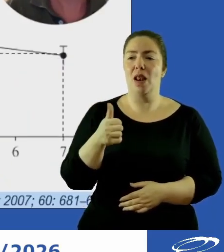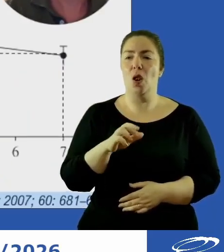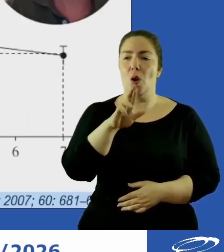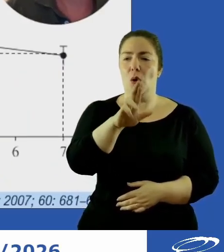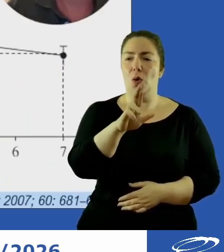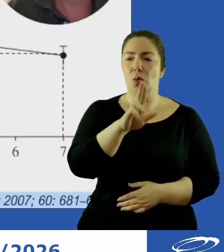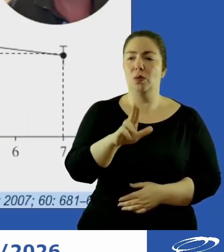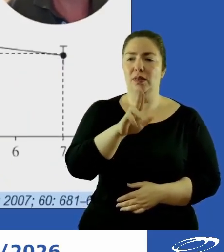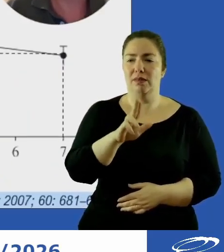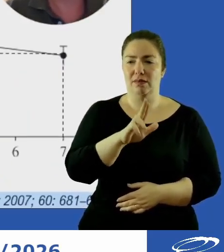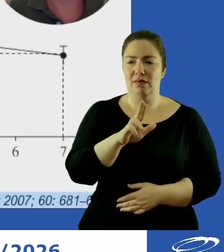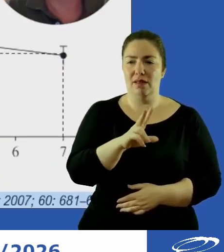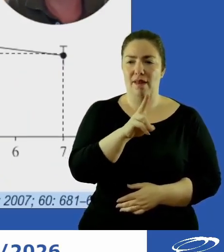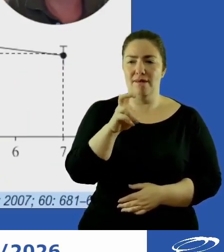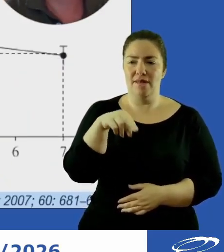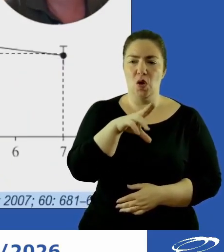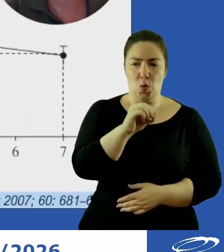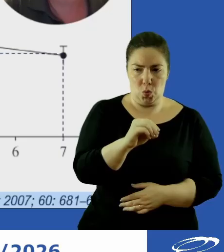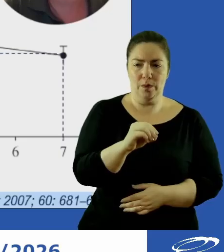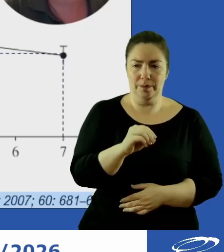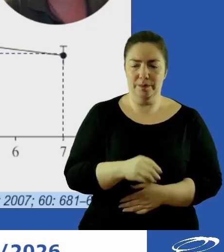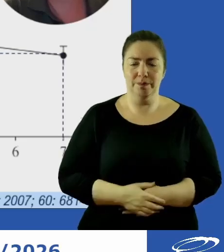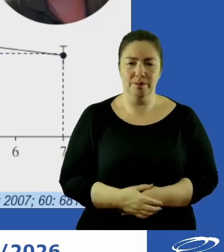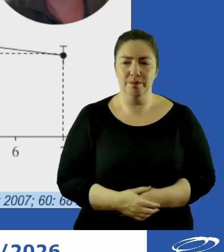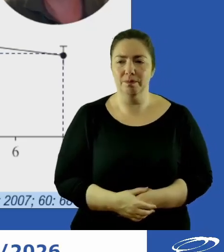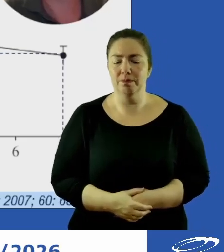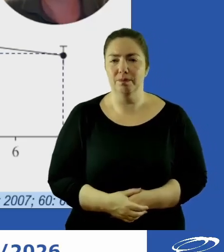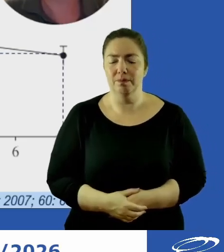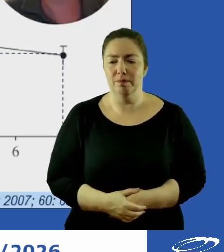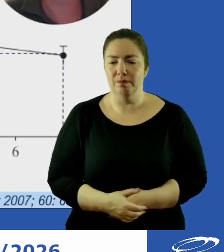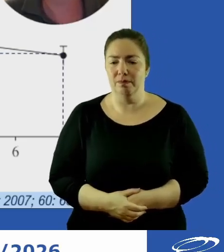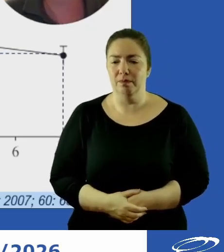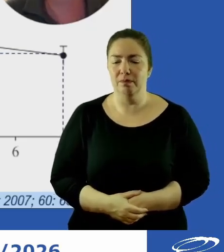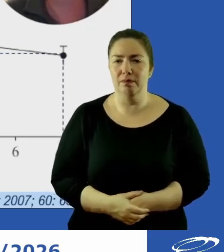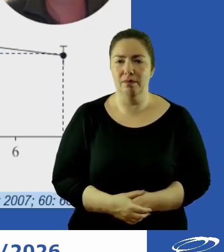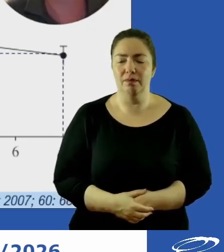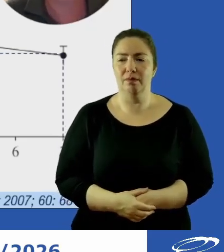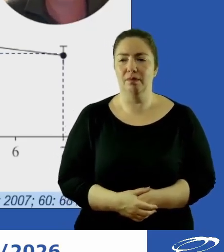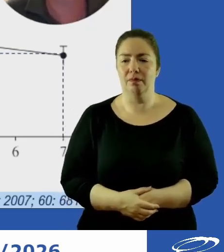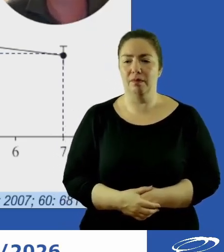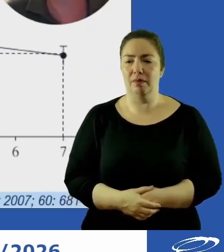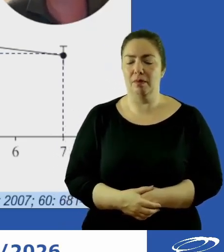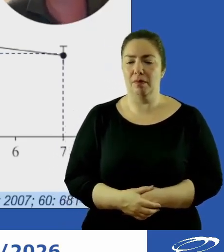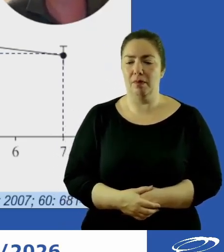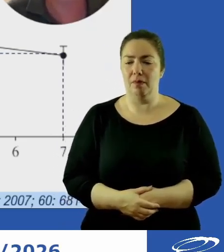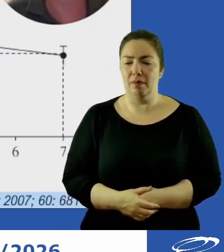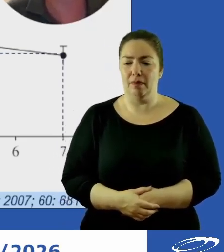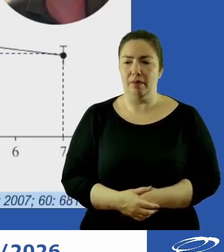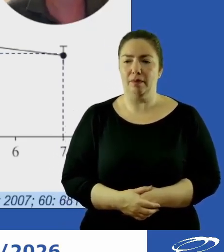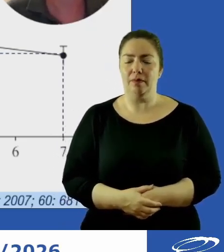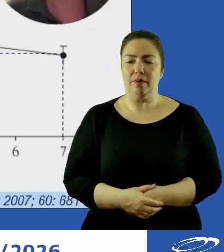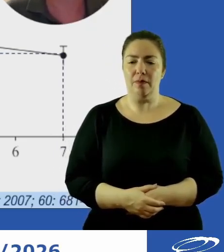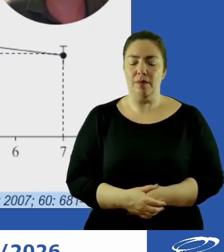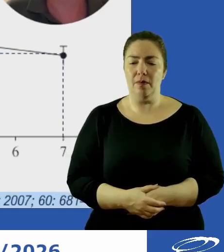beyond this, different mechanism of action, significantly more potent activity in vitro